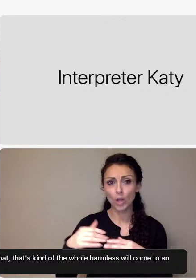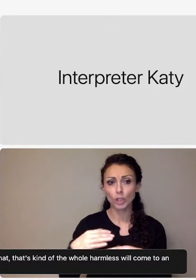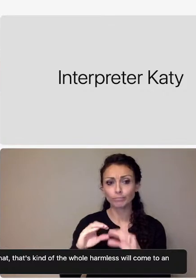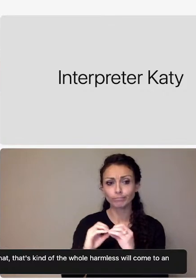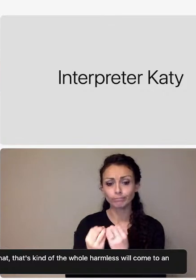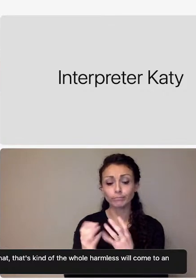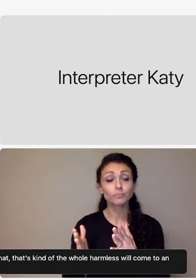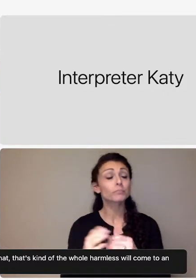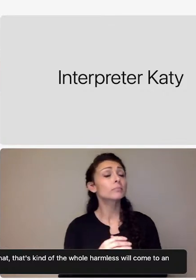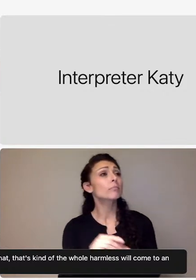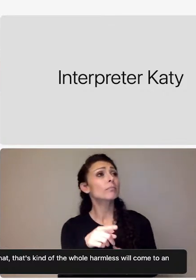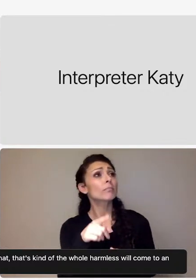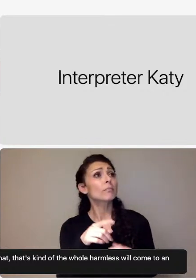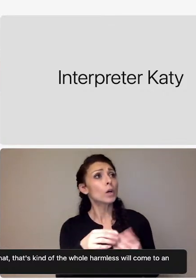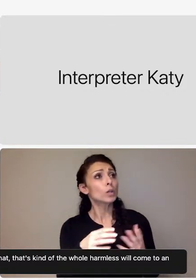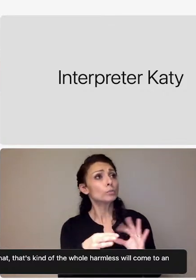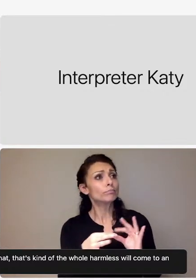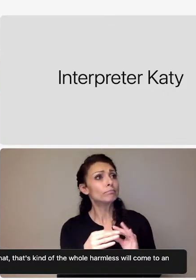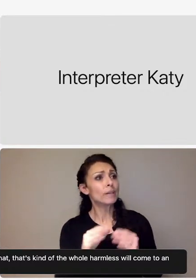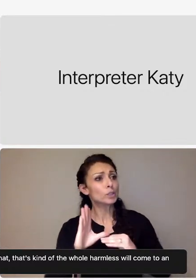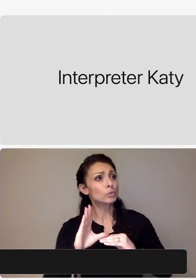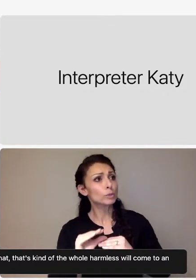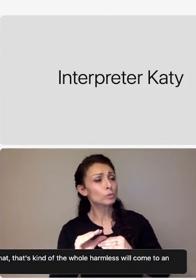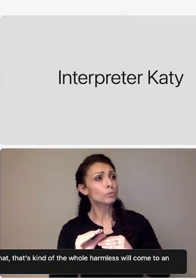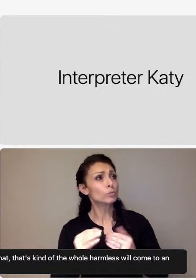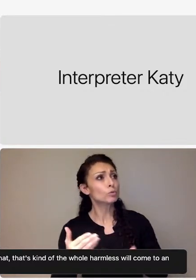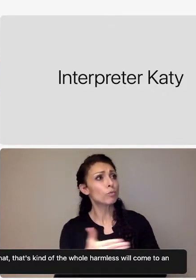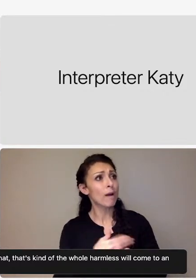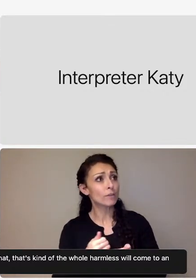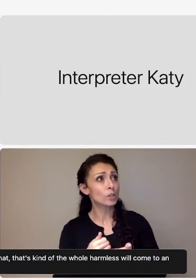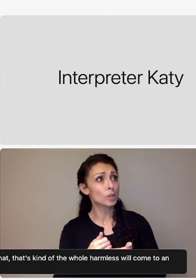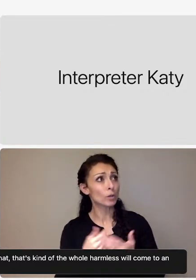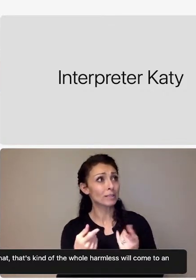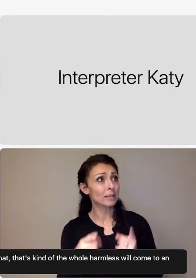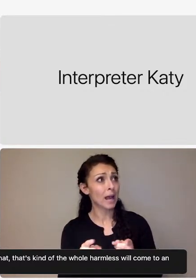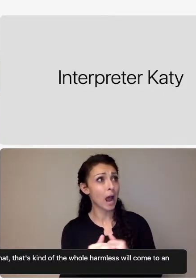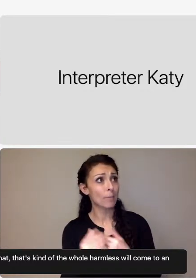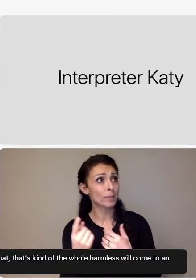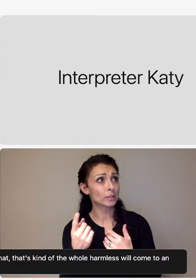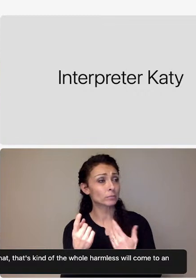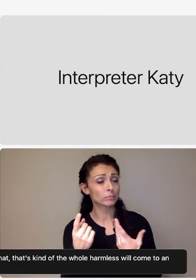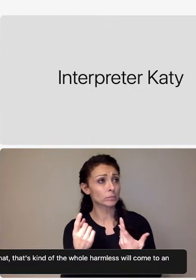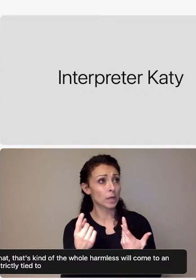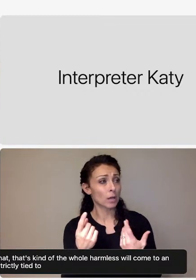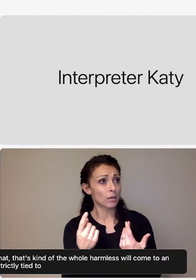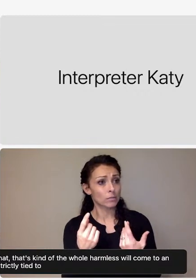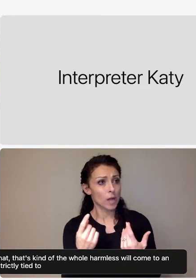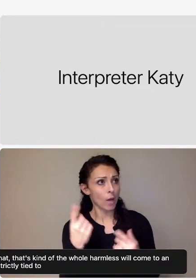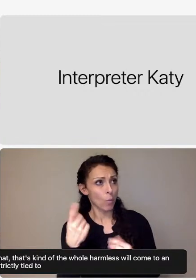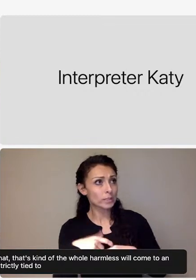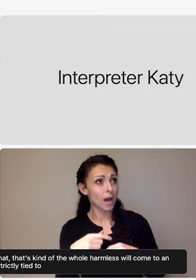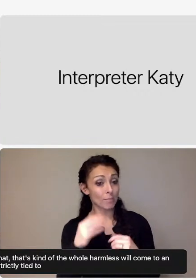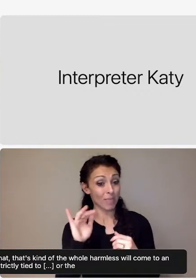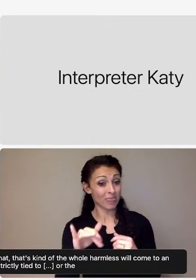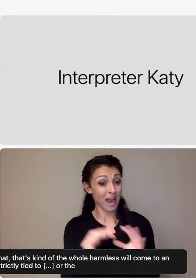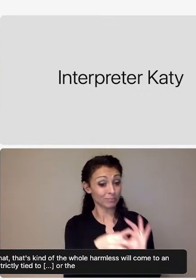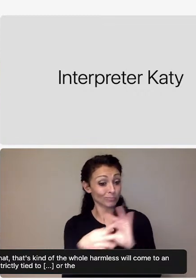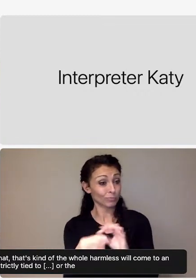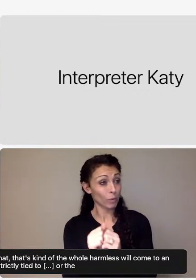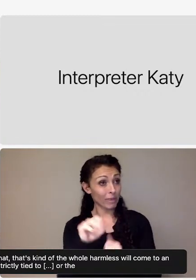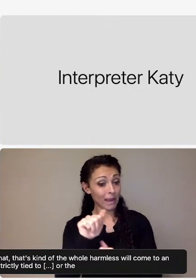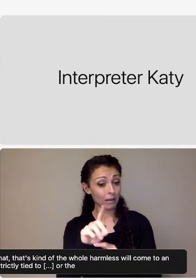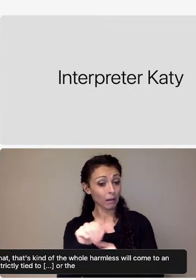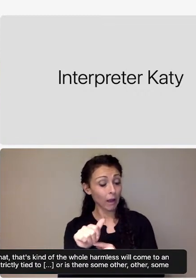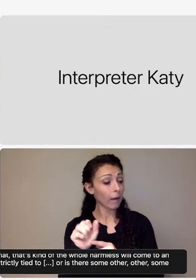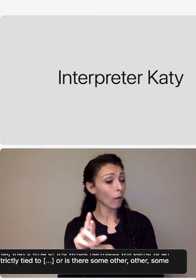reduced revenue that we're gonna experience all at once and is that strictly tied to ada or that um is there some other other some other